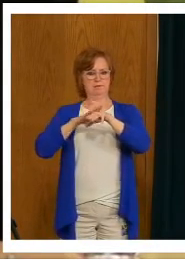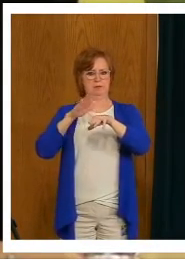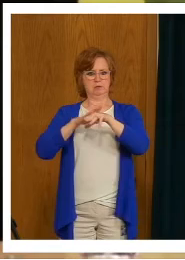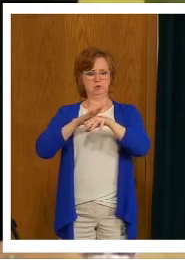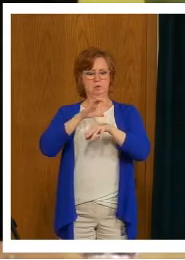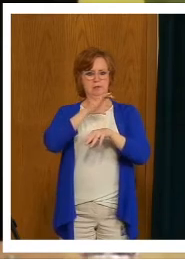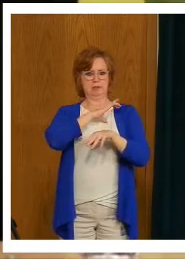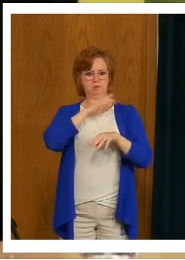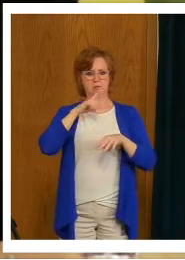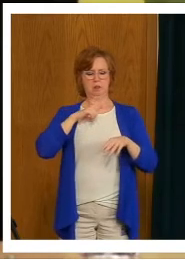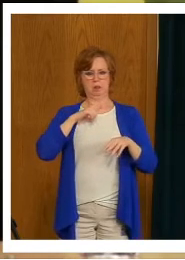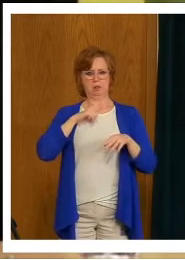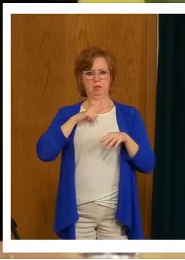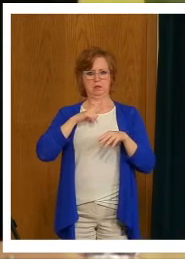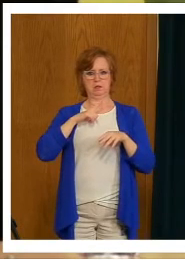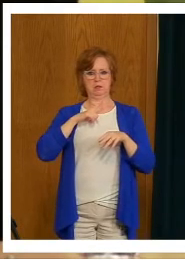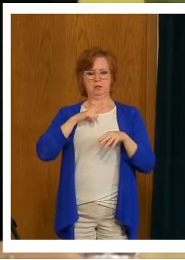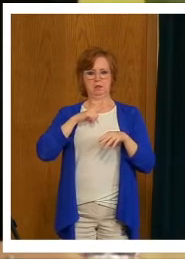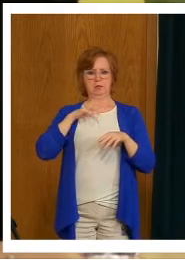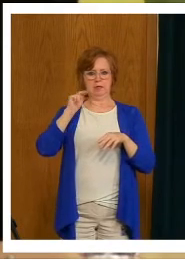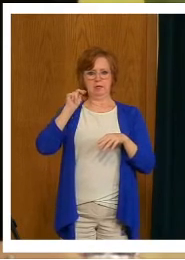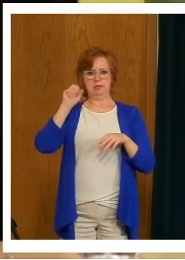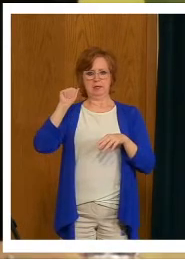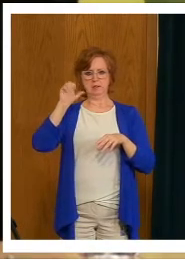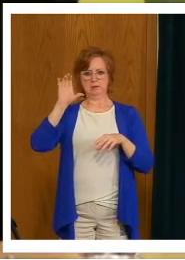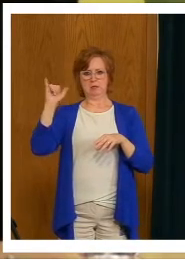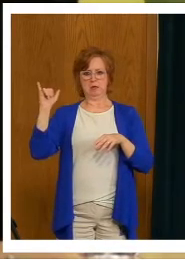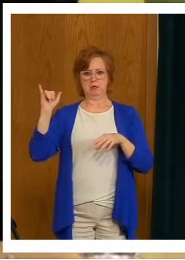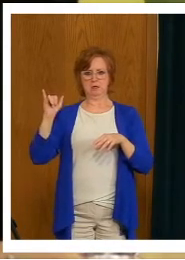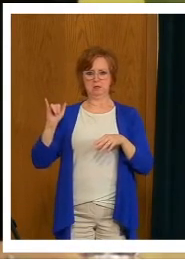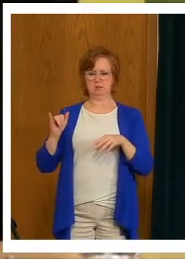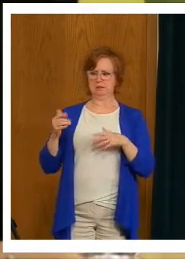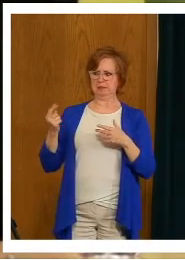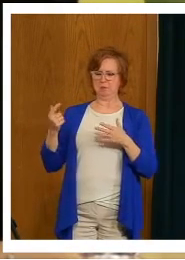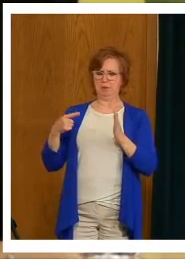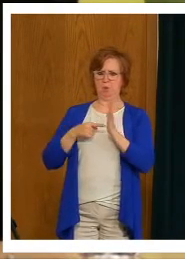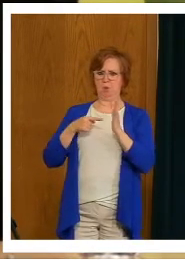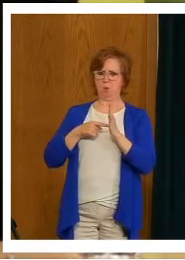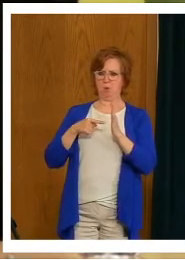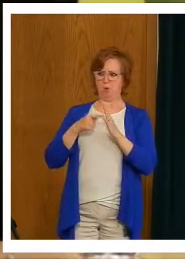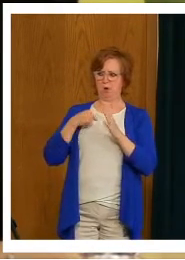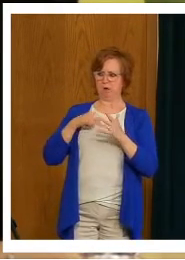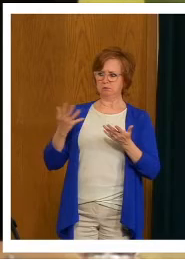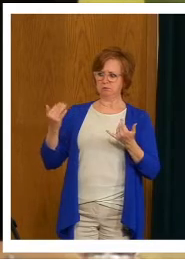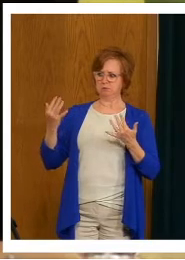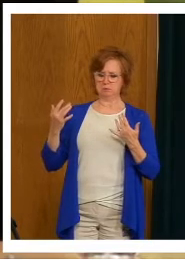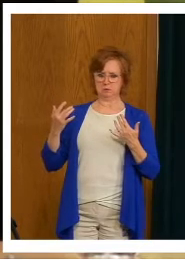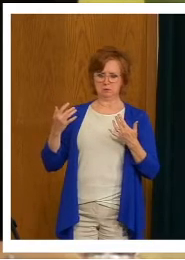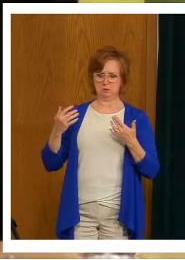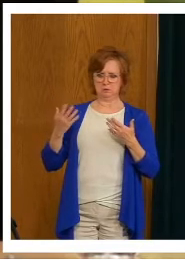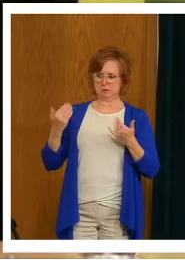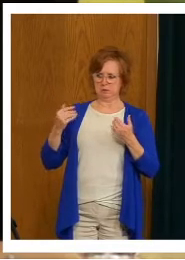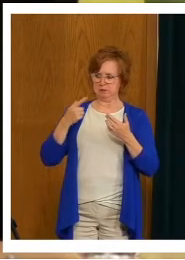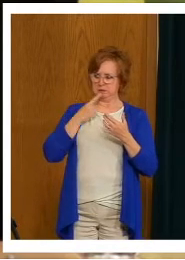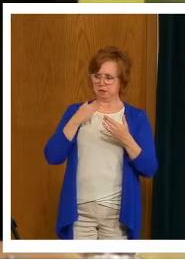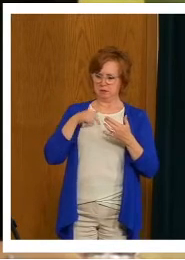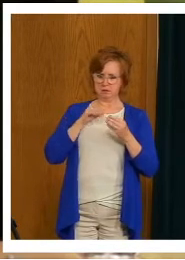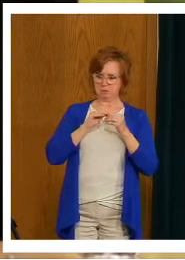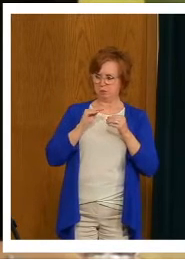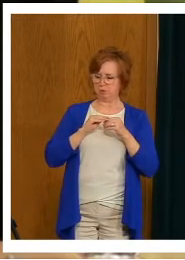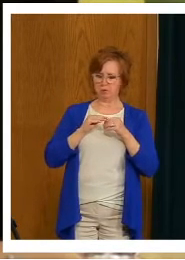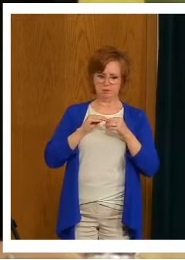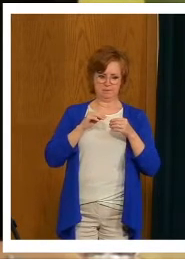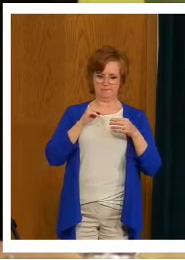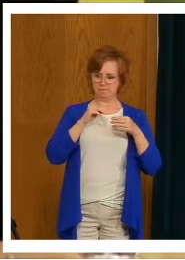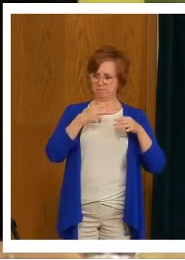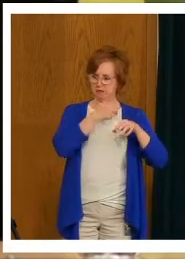And they owe it to Canadians to be much more clear than they have been with the vaccines that we have had available to us.